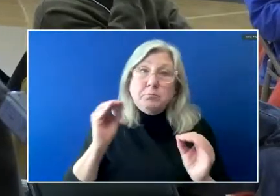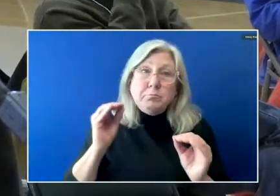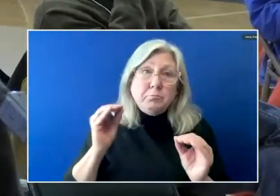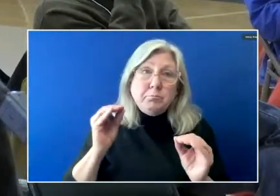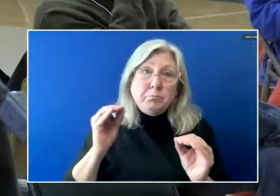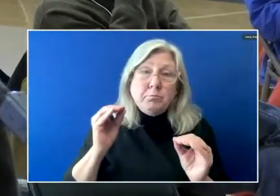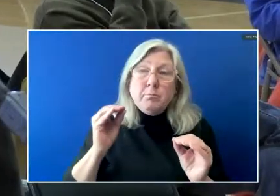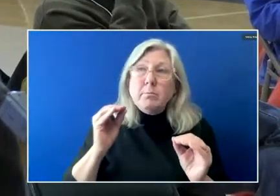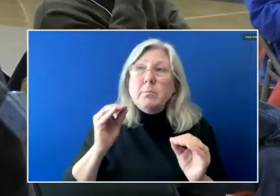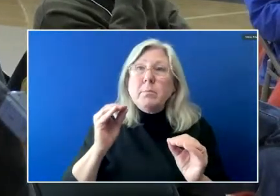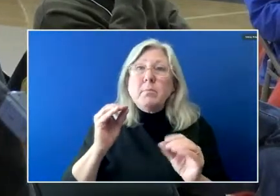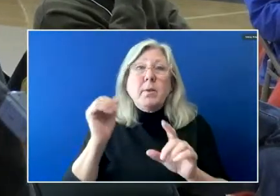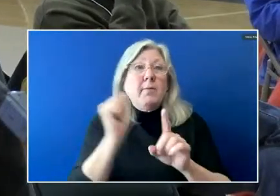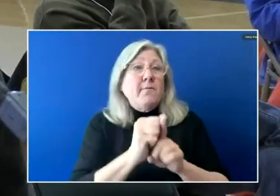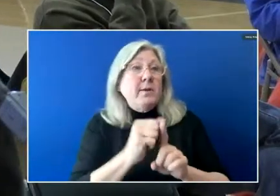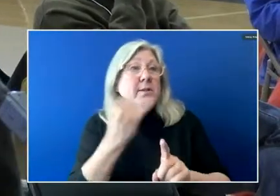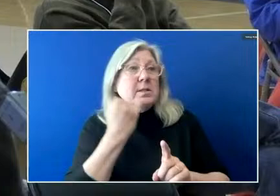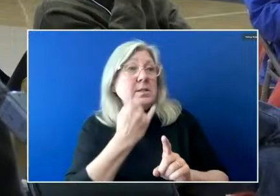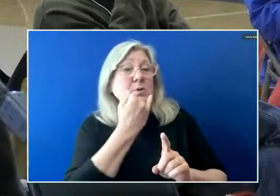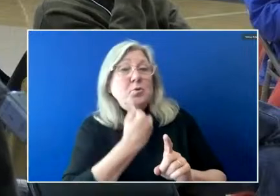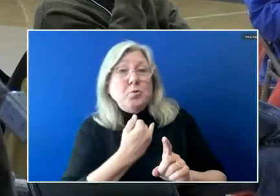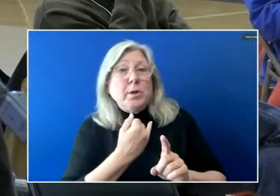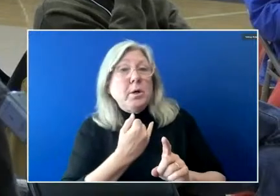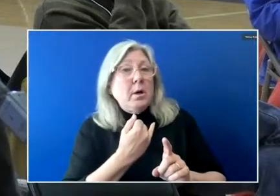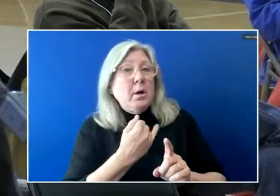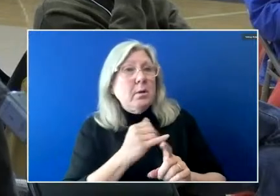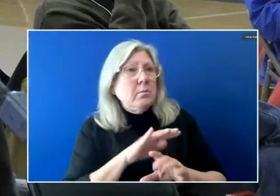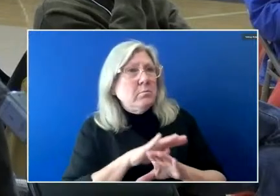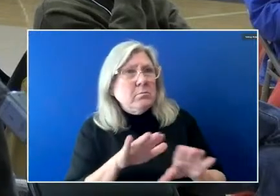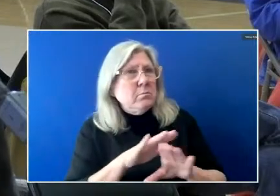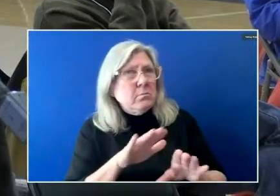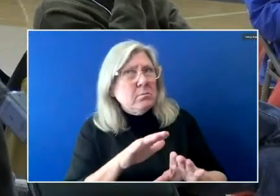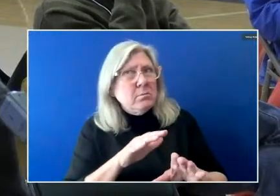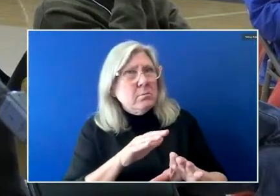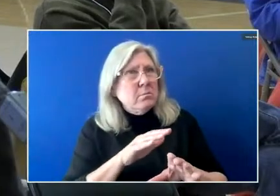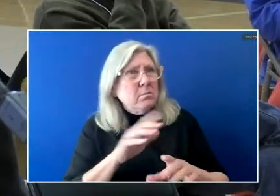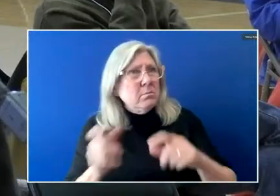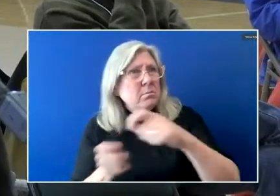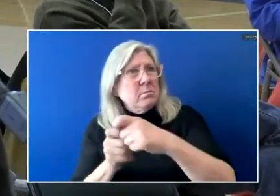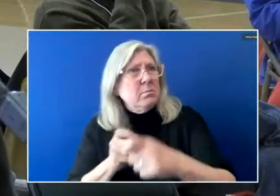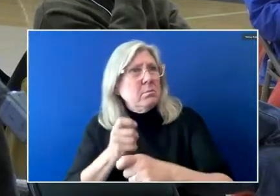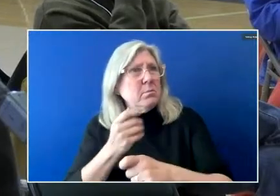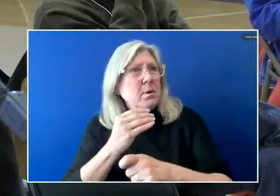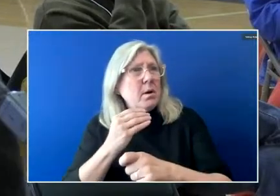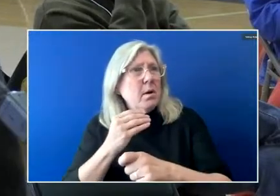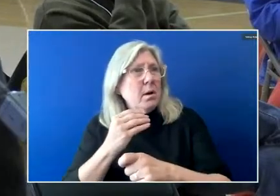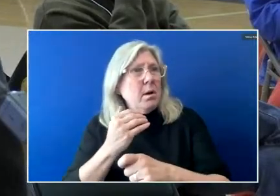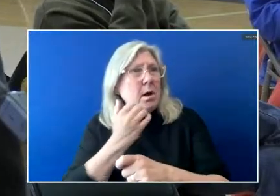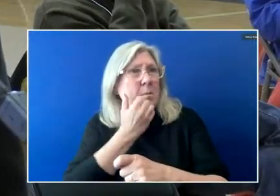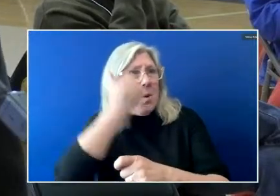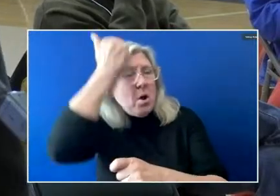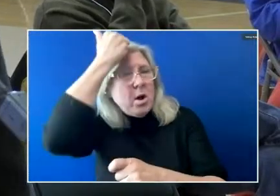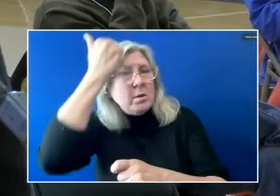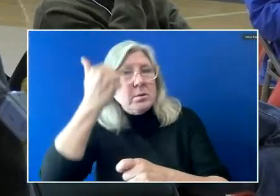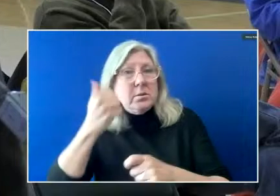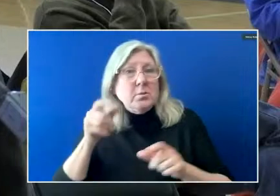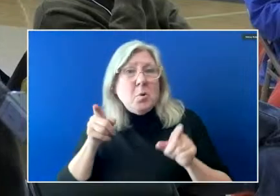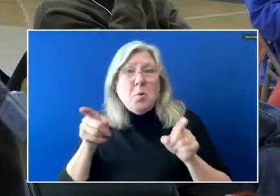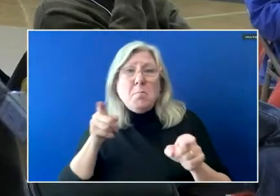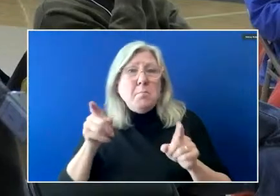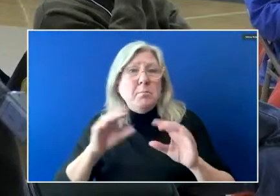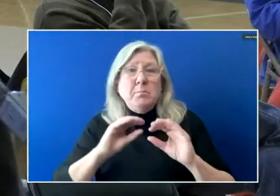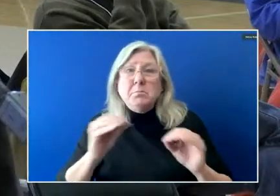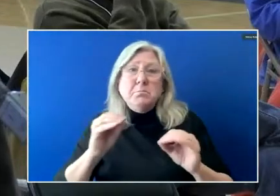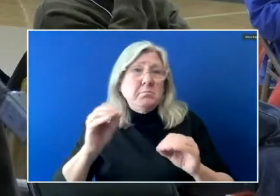convince Israel that they should not go after Hamas so none of none of the parties involved care what this